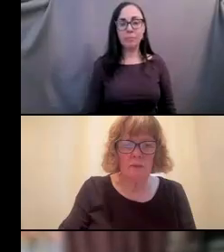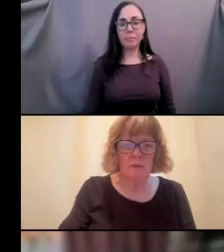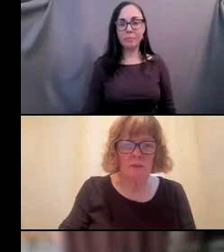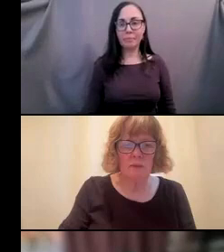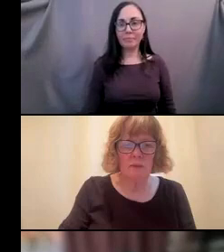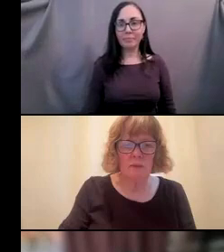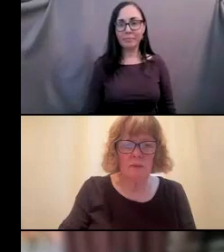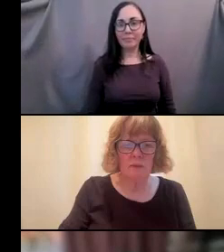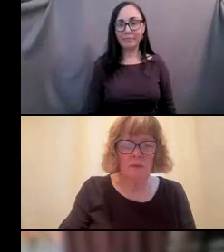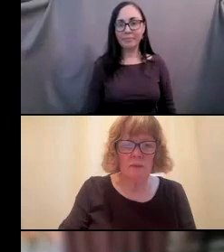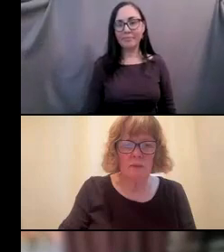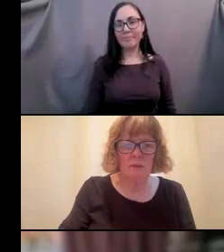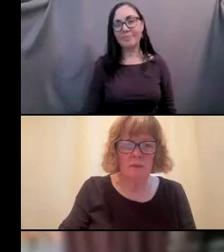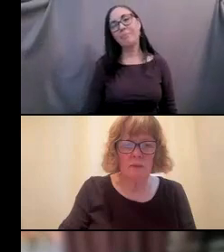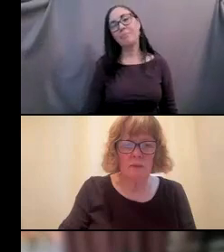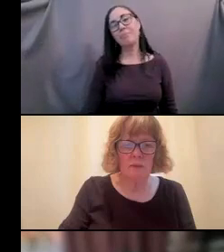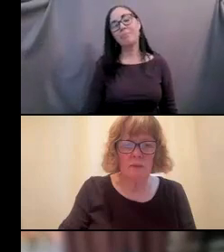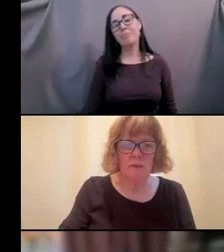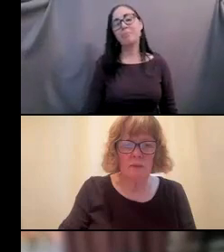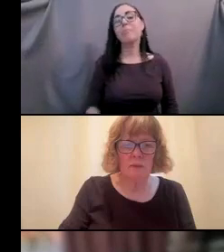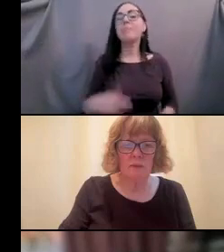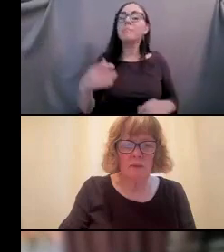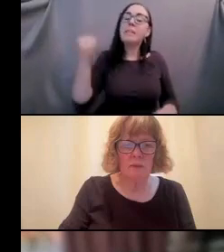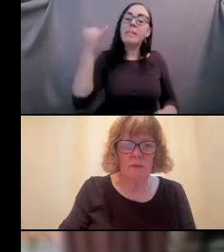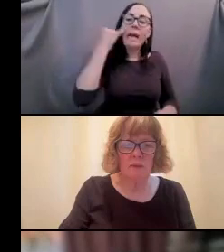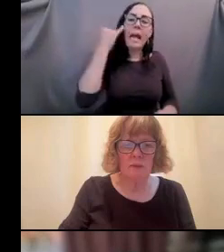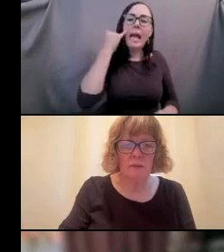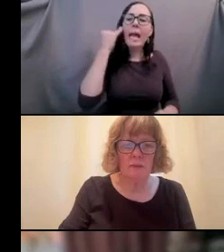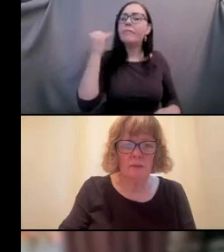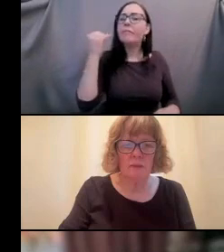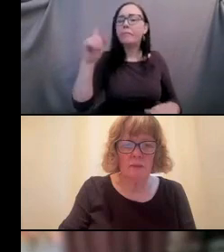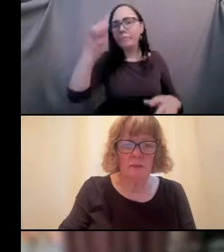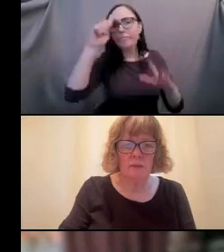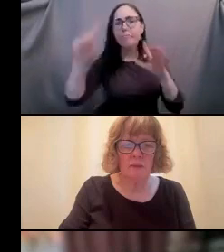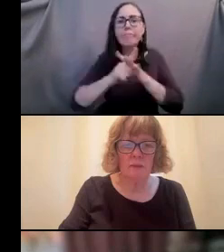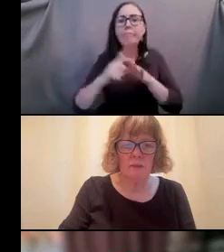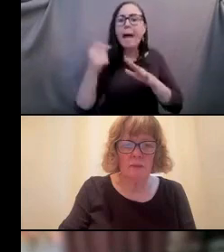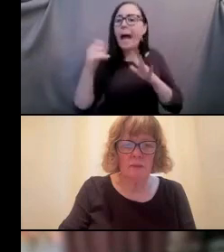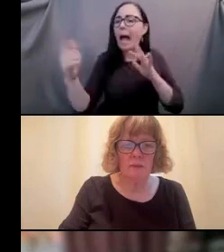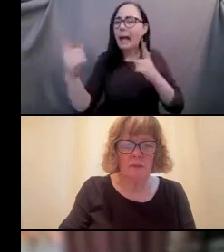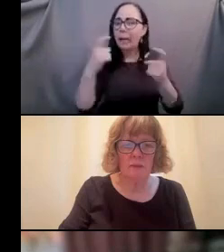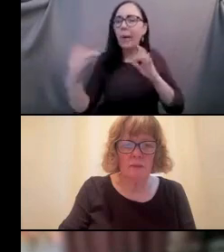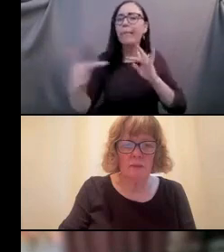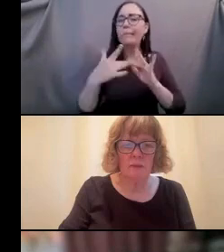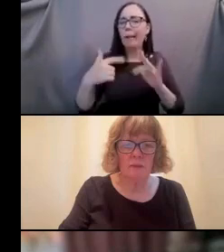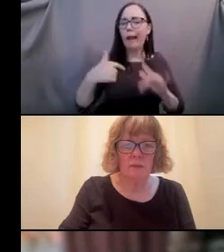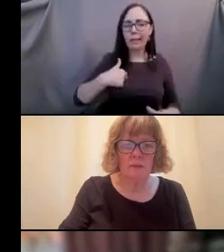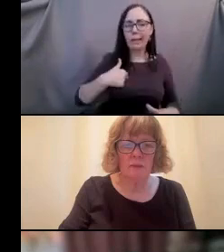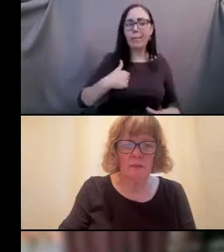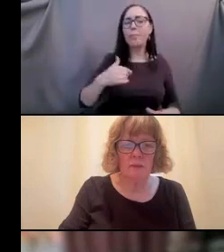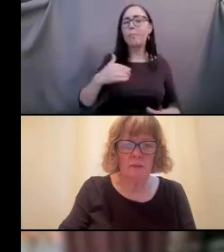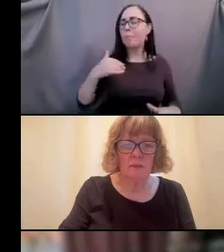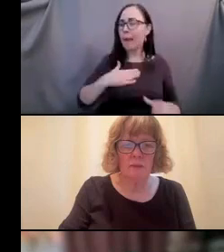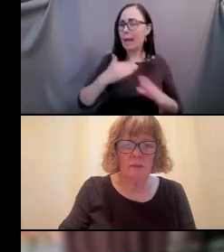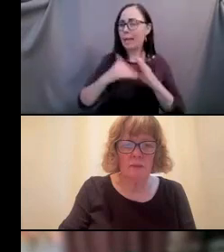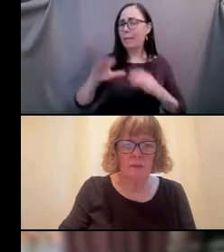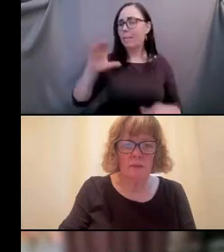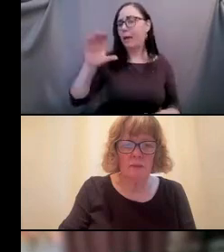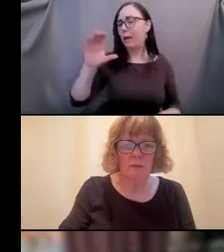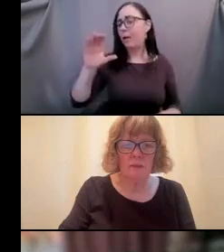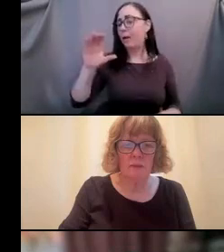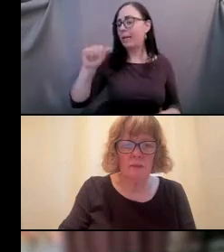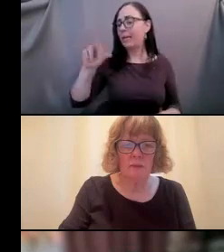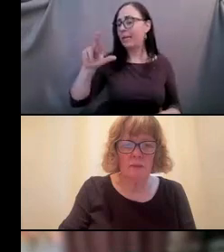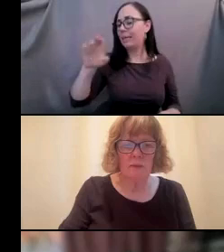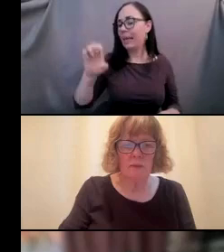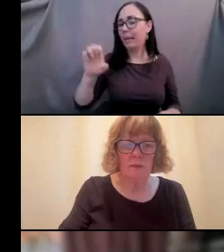As previously mentioned, please reach out to me if you have any questions. My email address is carrie@acesdv.org.